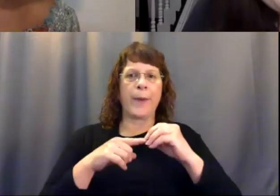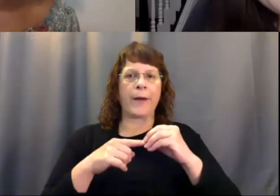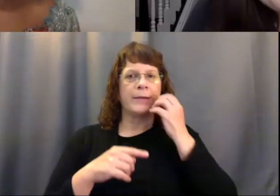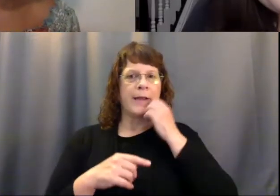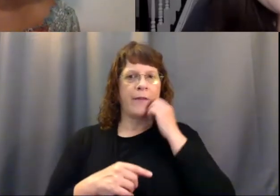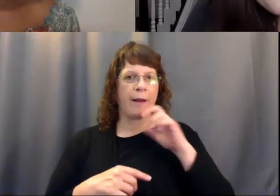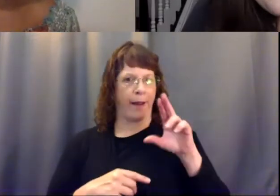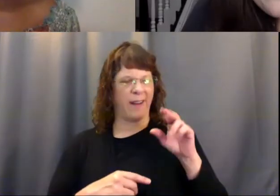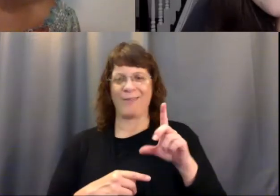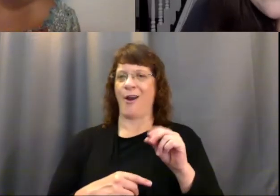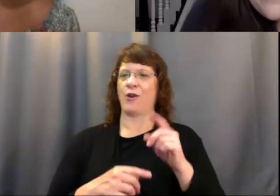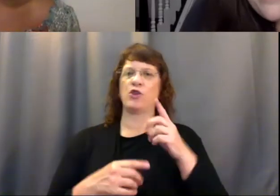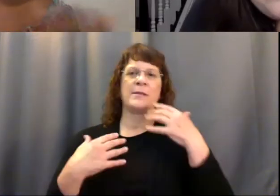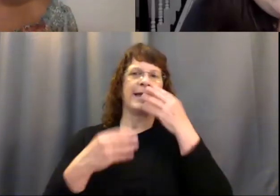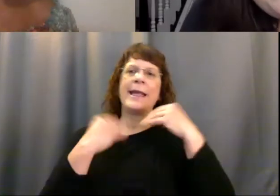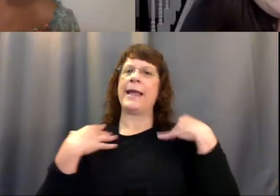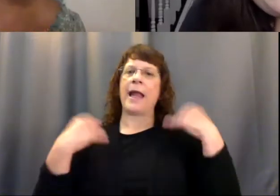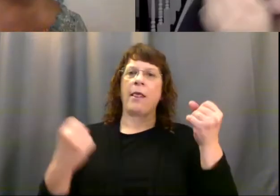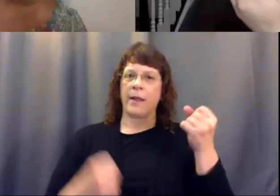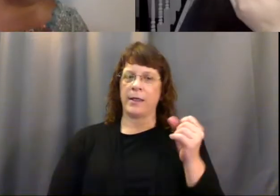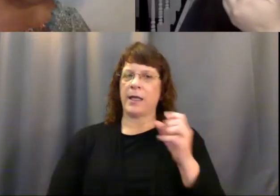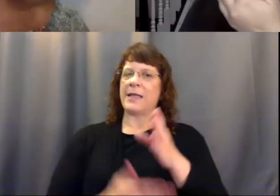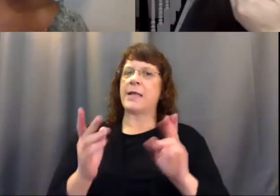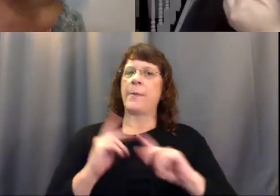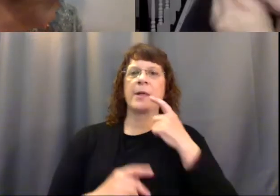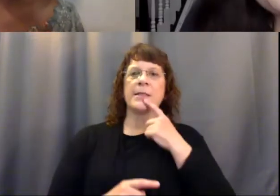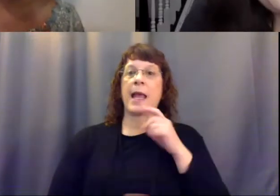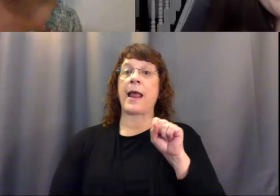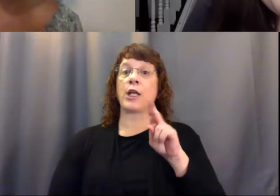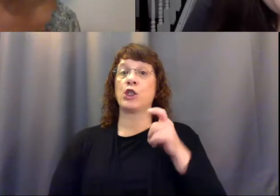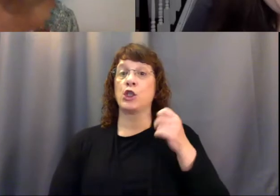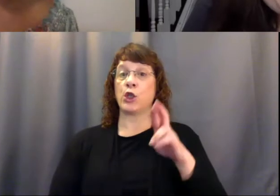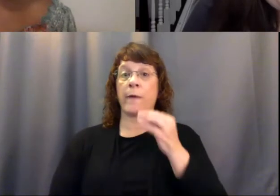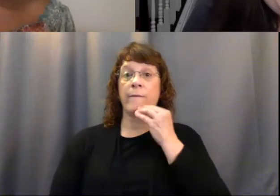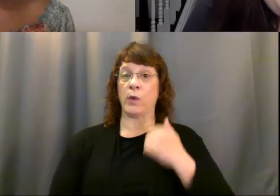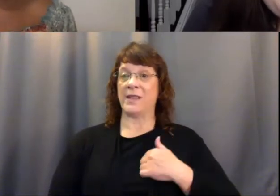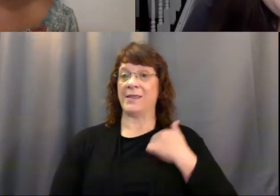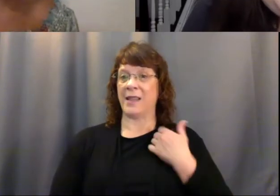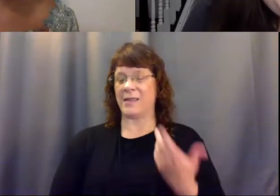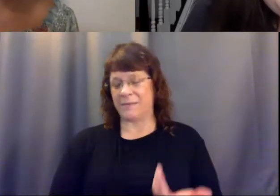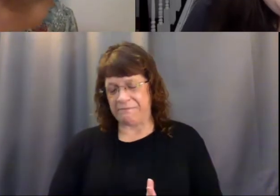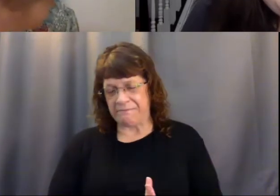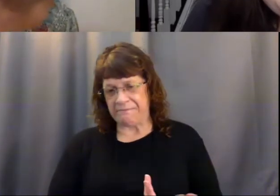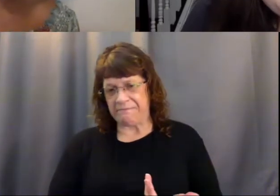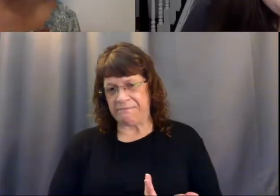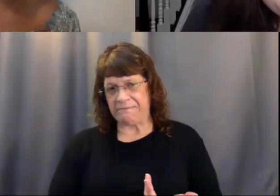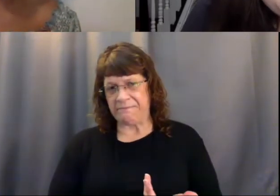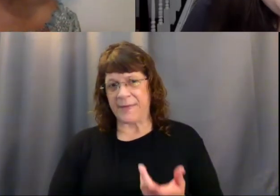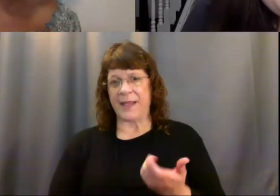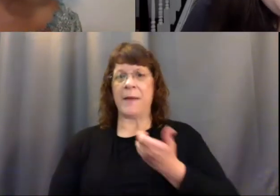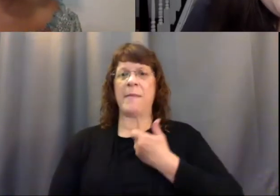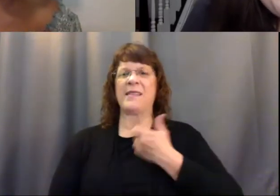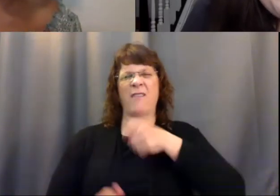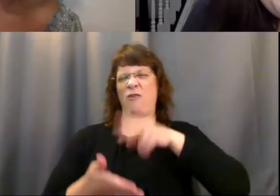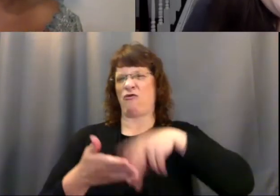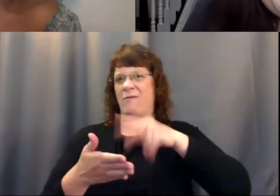Yeah, that's solid advice. There are people who will say like superfoods exist, like blueberries. I am not well read enough on